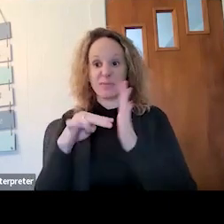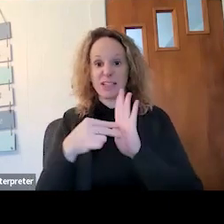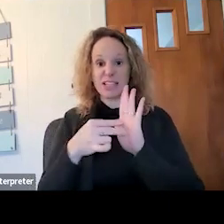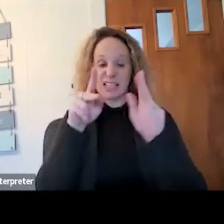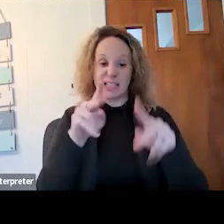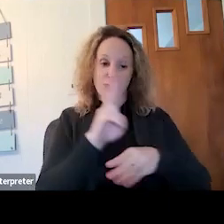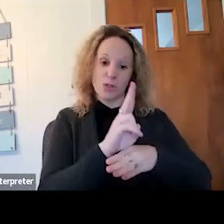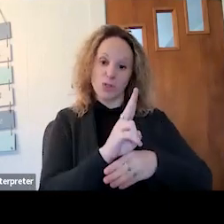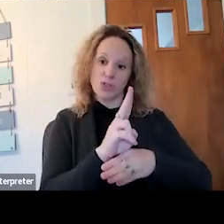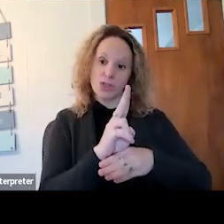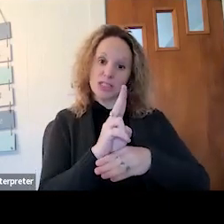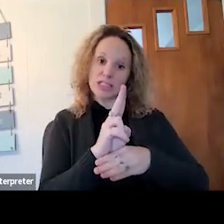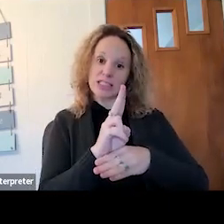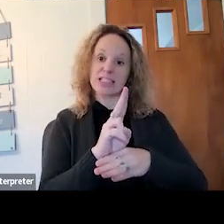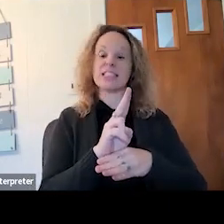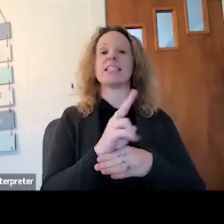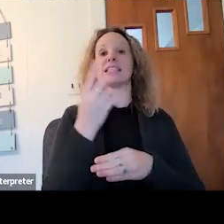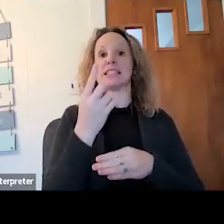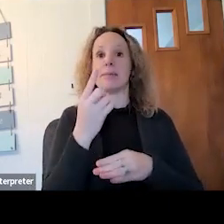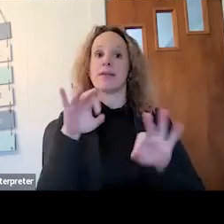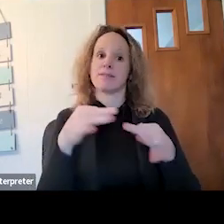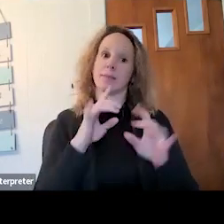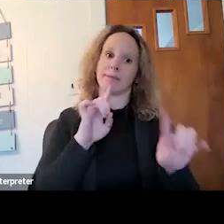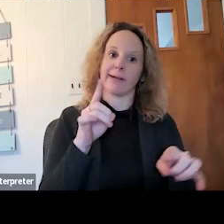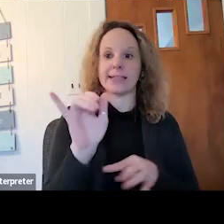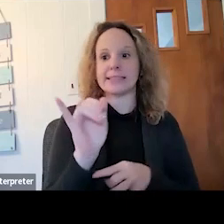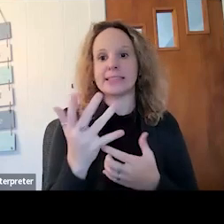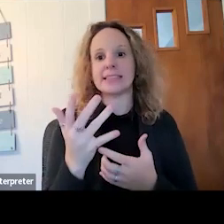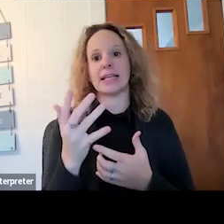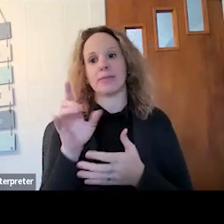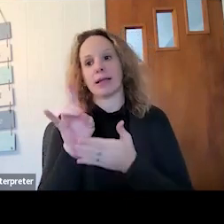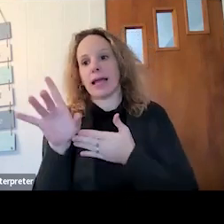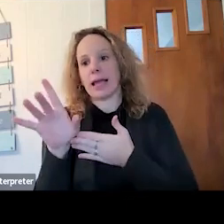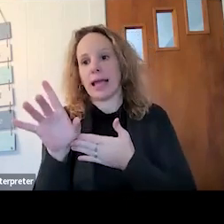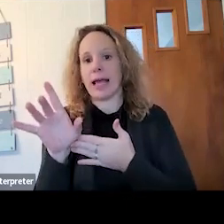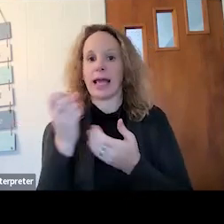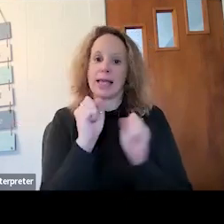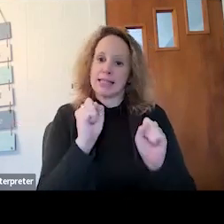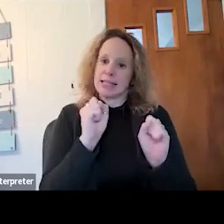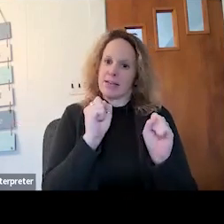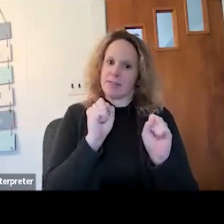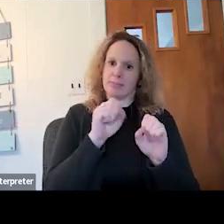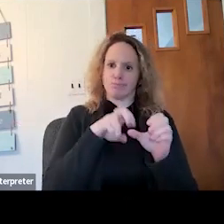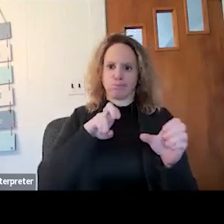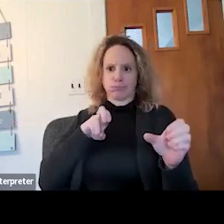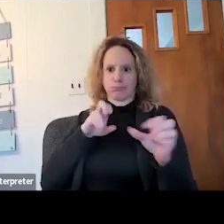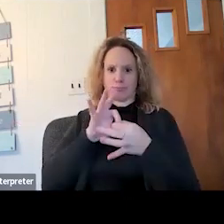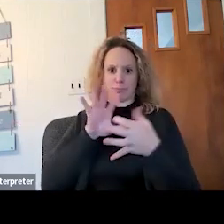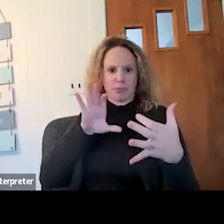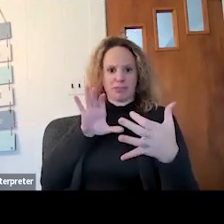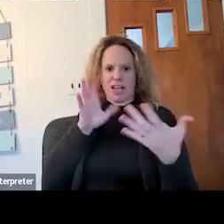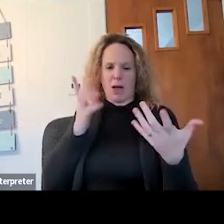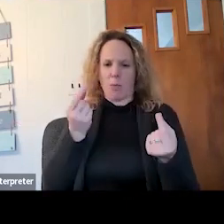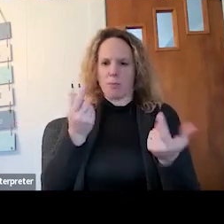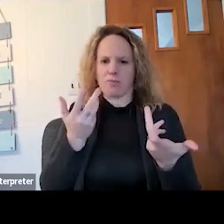using a substance and their family is always reacting in the same way of kicking the person out, taking away some safety and security? Or